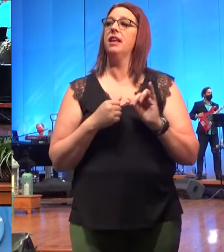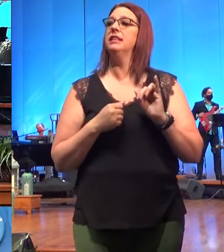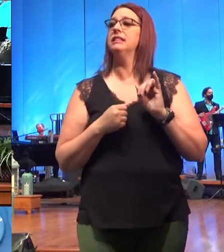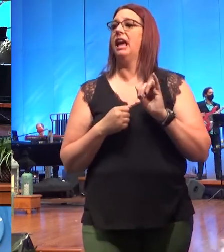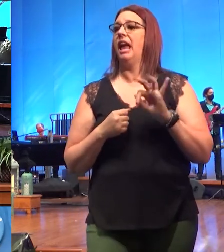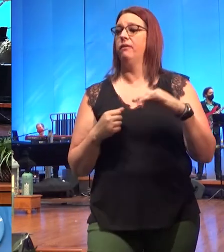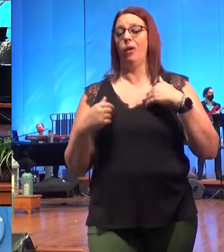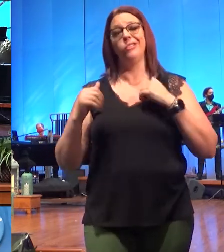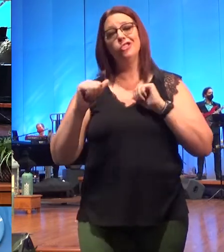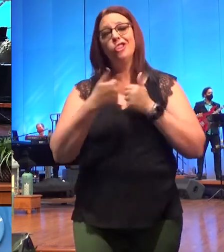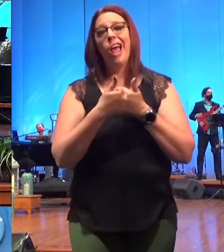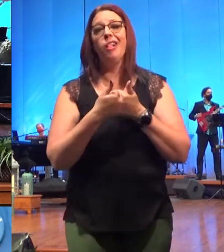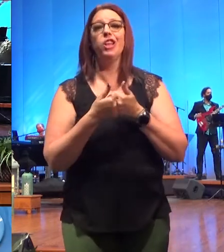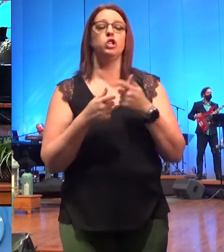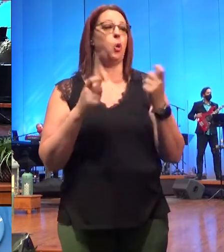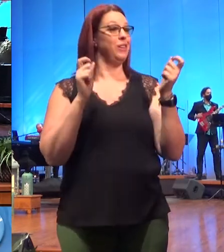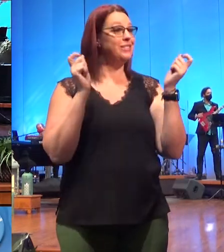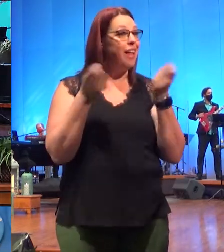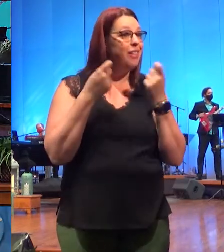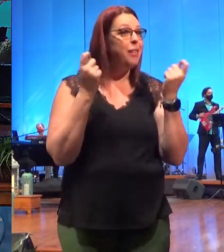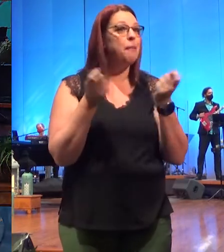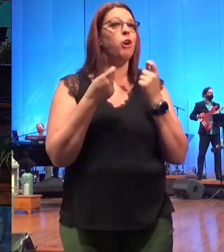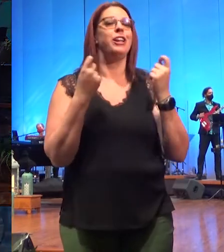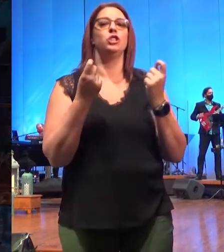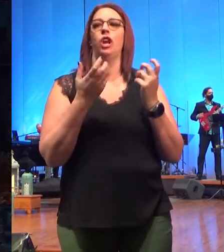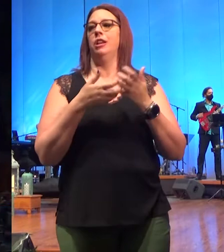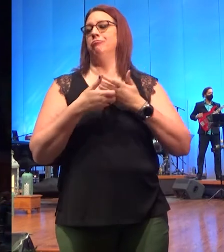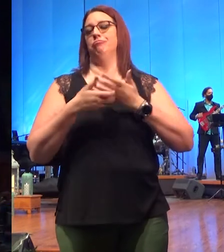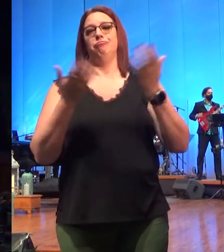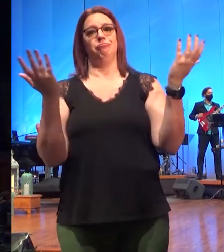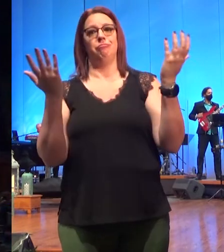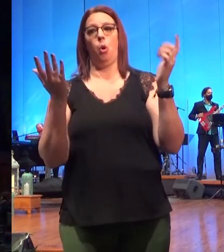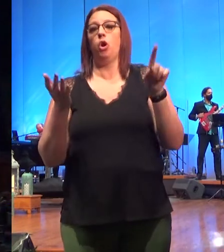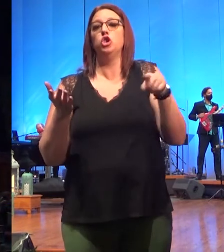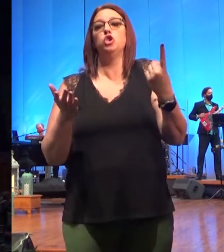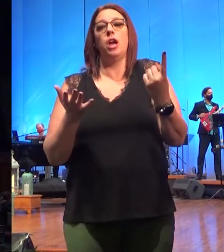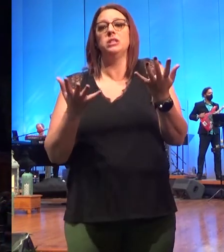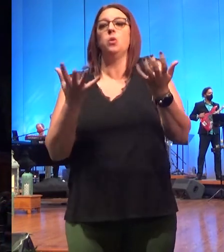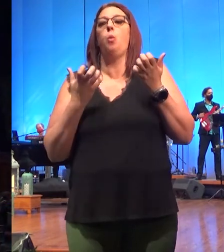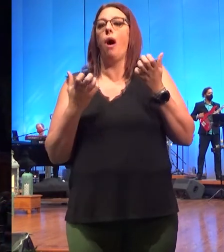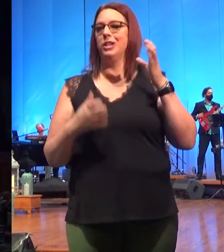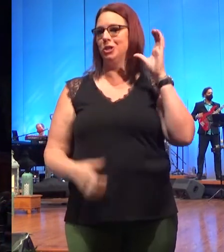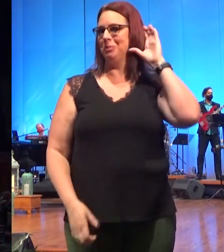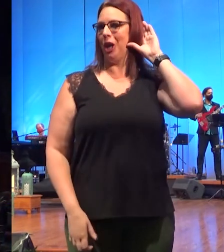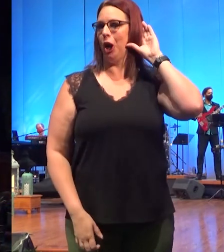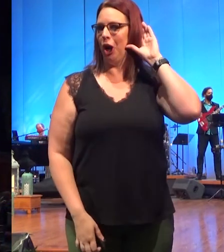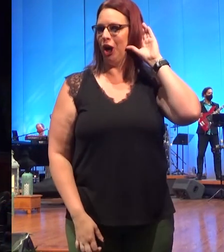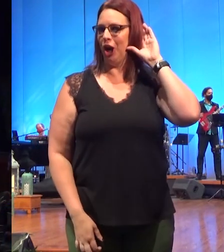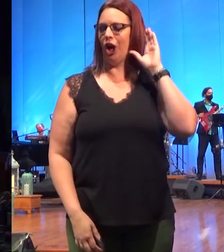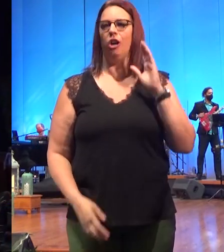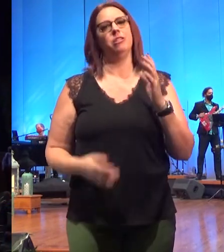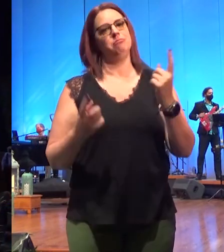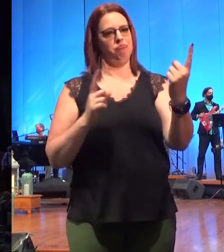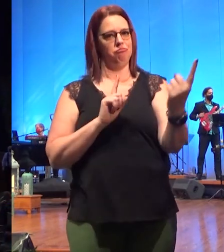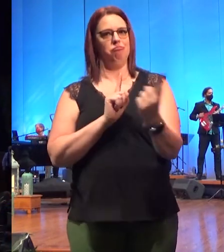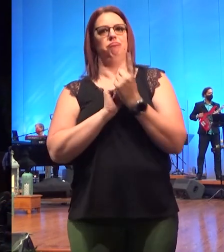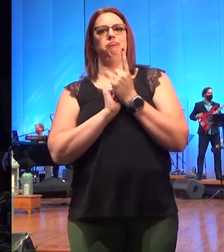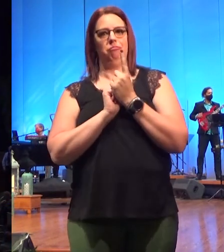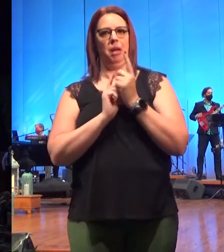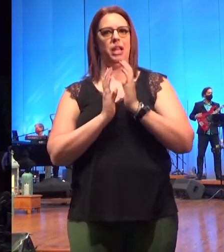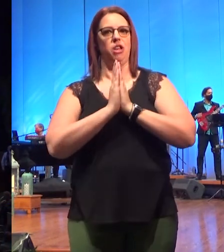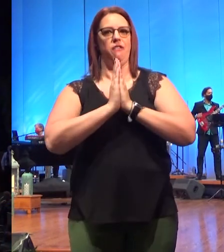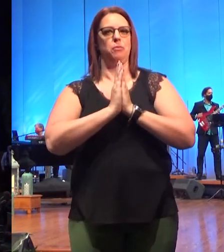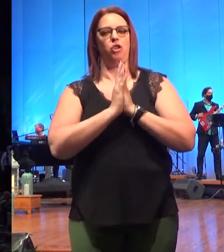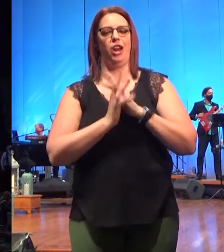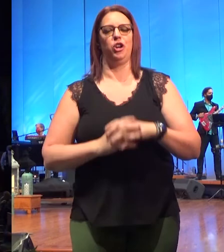a challenge, whether you're celebrating something in your life, or whether you just want to be heard, come and have an affirmative prayer with